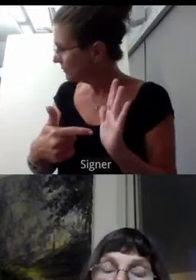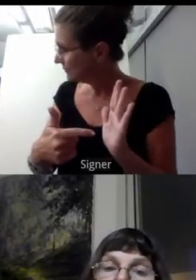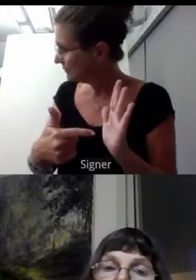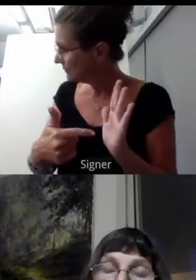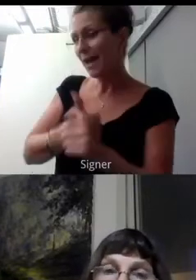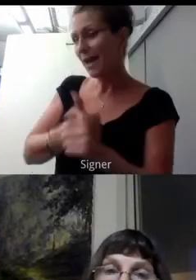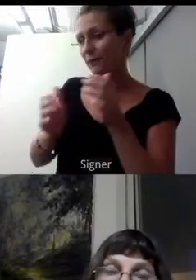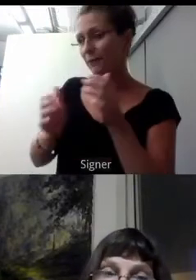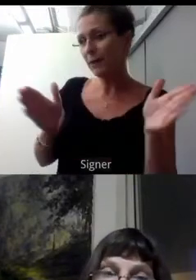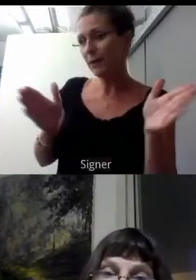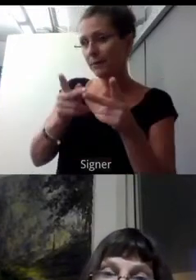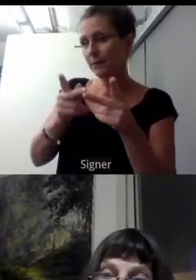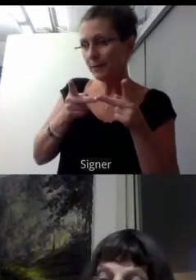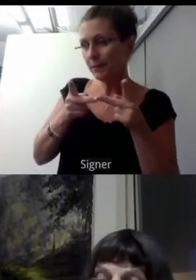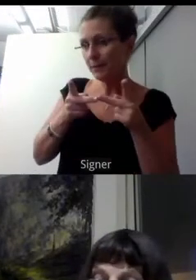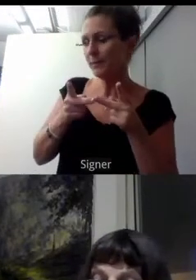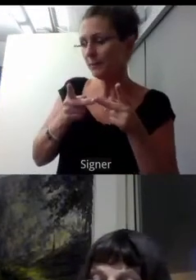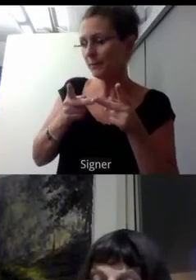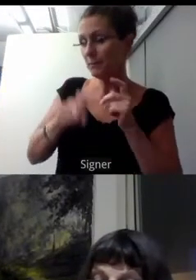of buildings